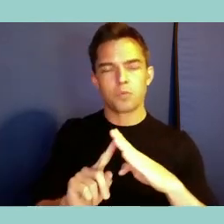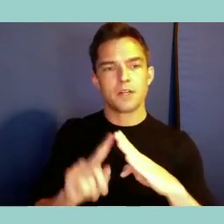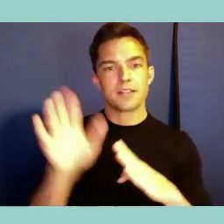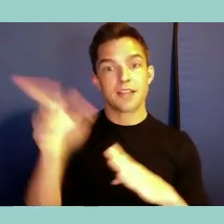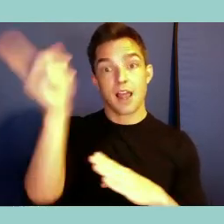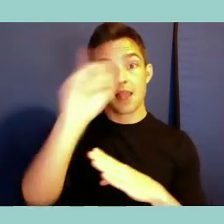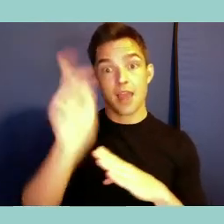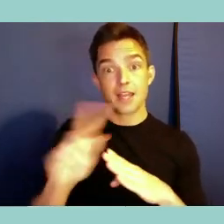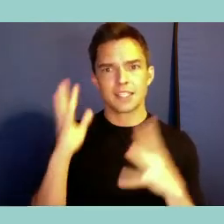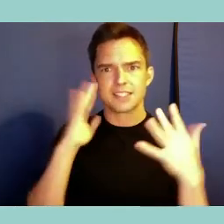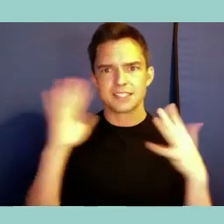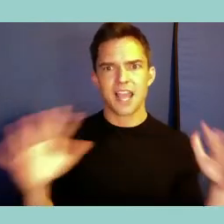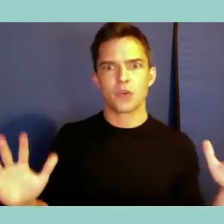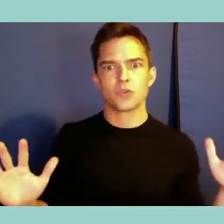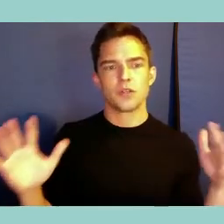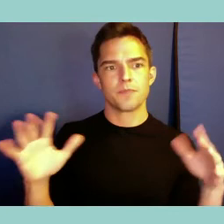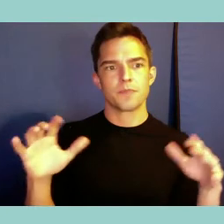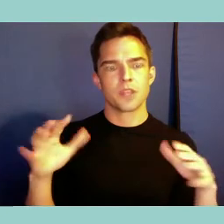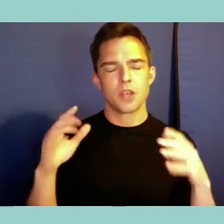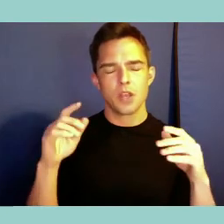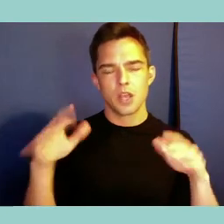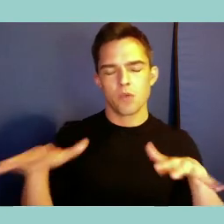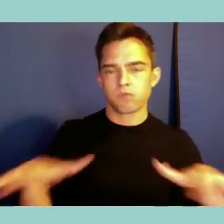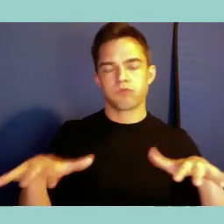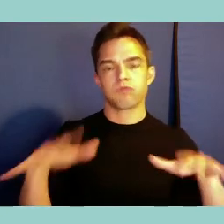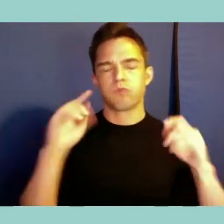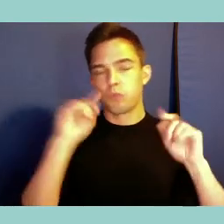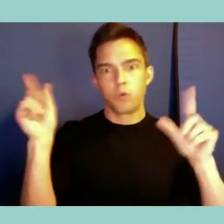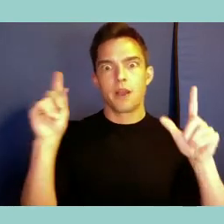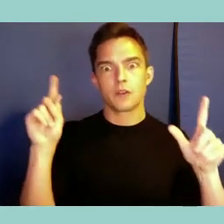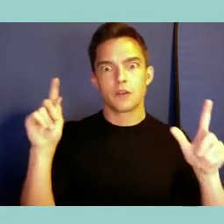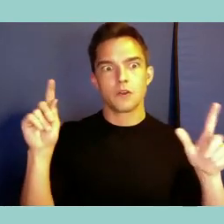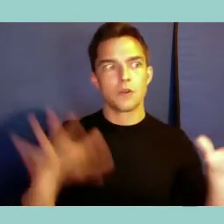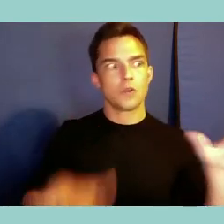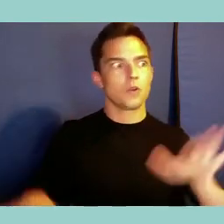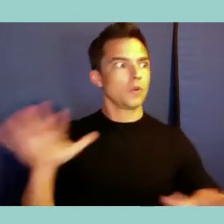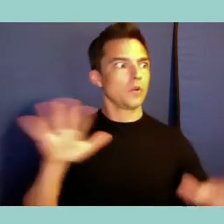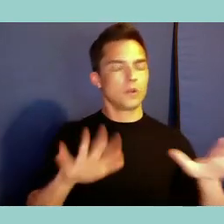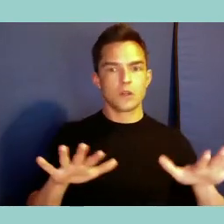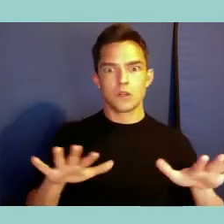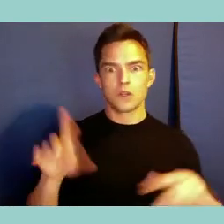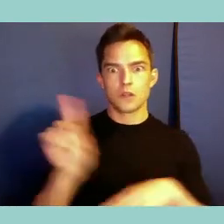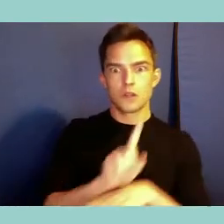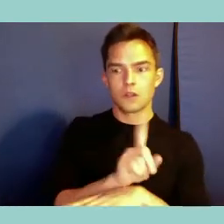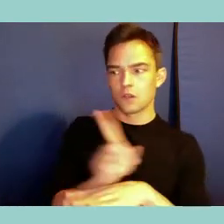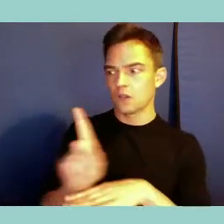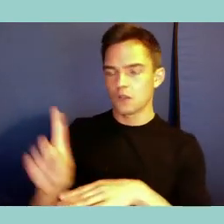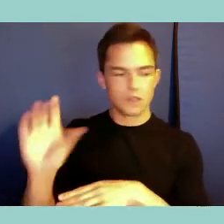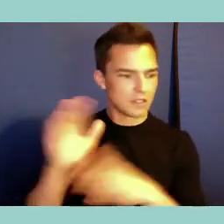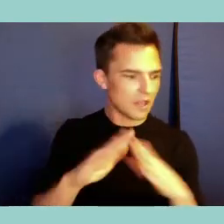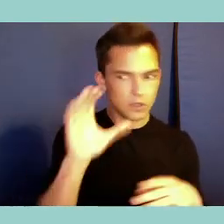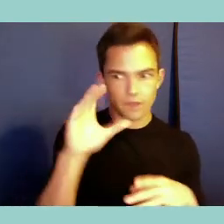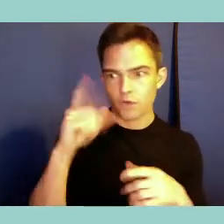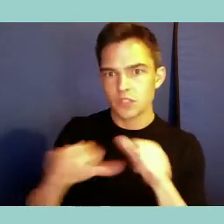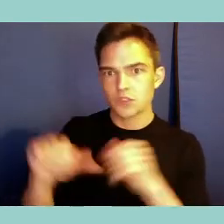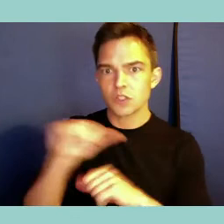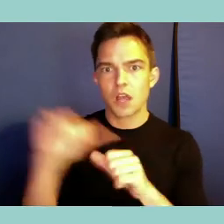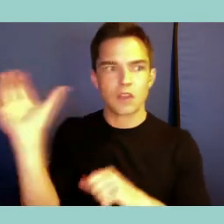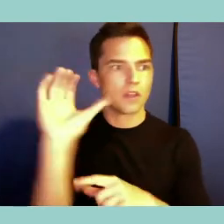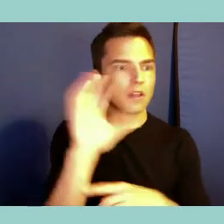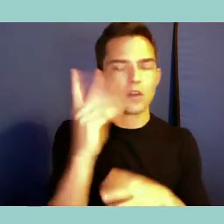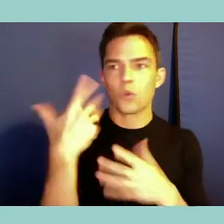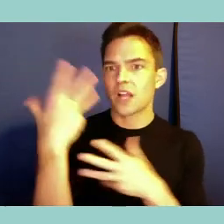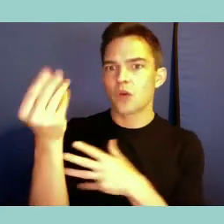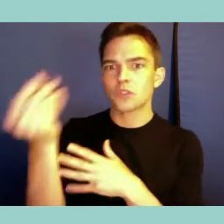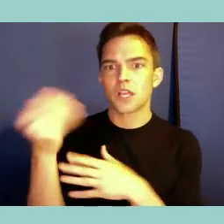the lightning, the sound, it rocked us awake that evening, and we went stumbling through the house, looking for each other and heading